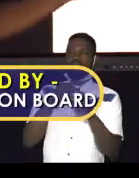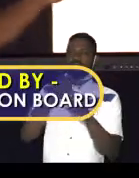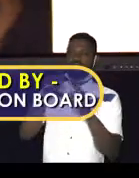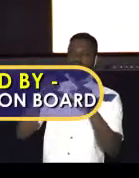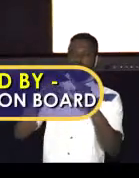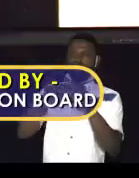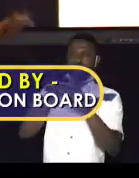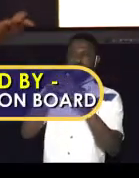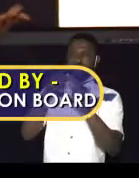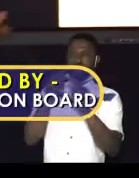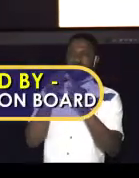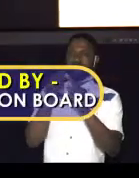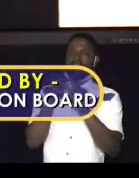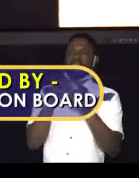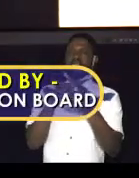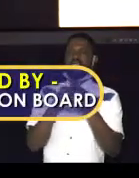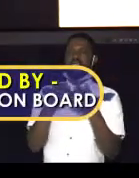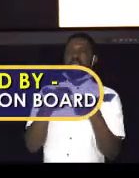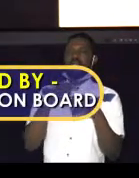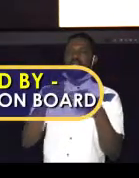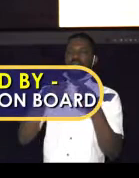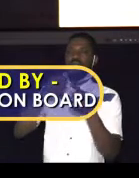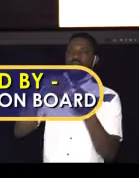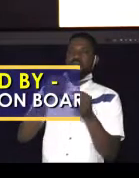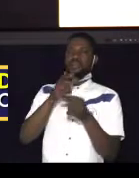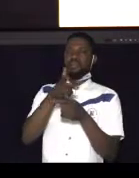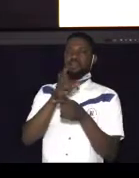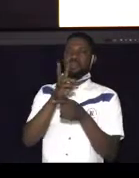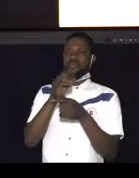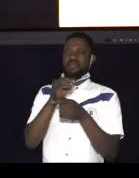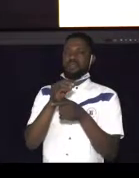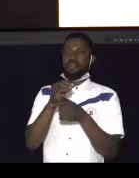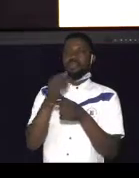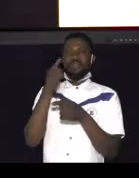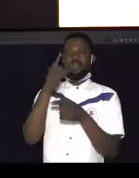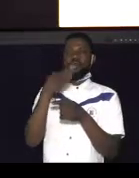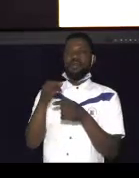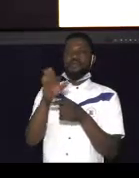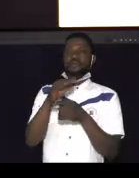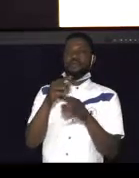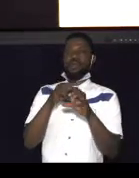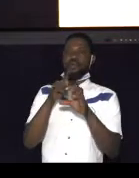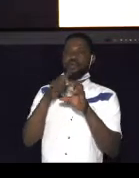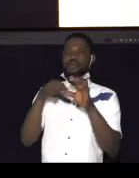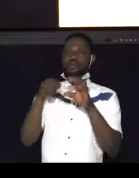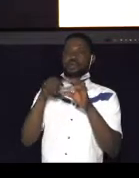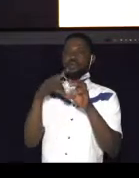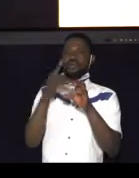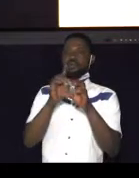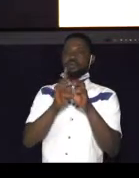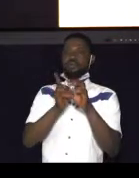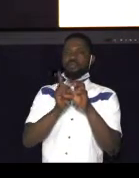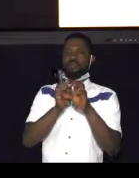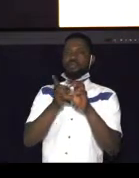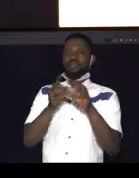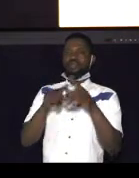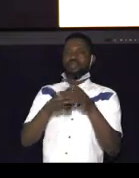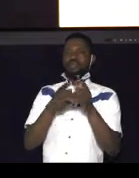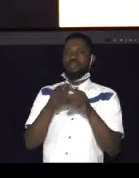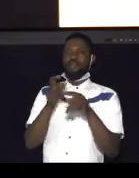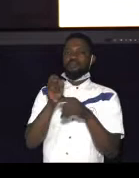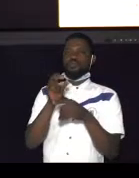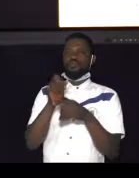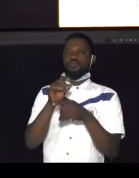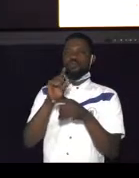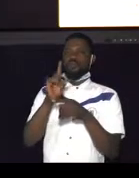starting point, it has gone around 360 degrees. So think of your clock. The seconds hands that go round, it starts from 12 and goes to